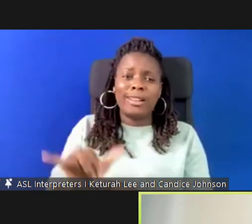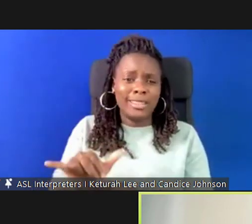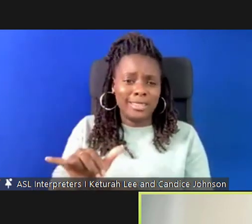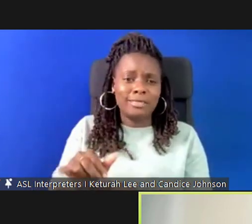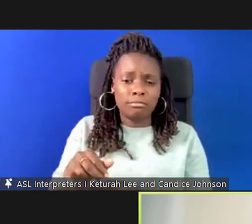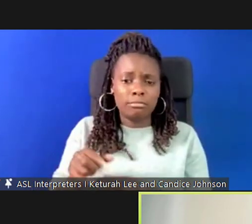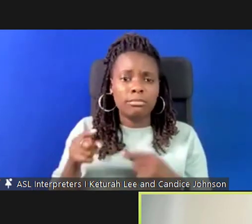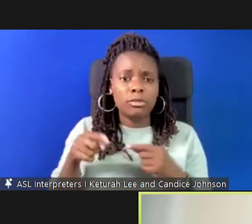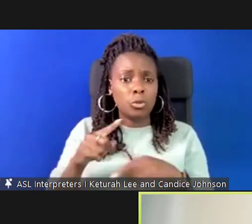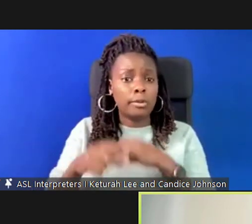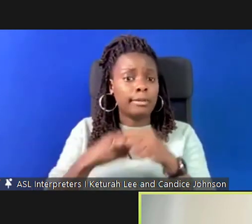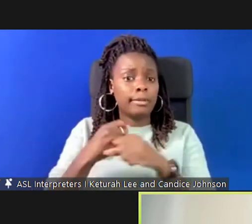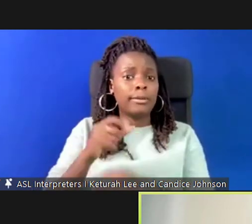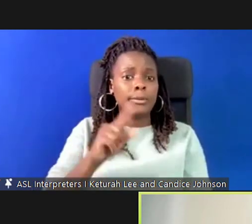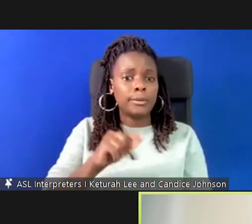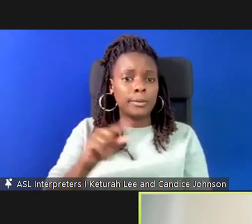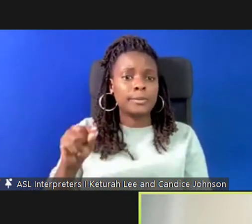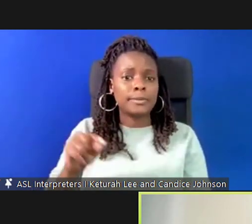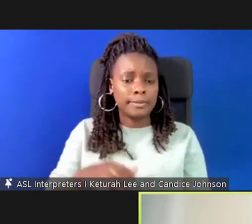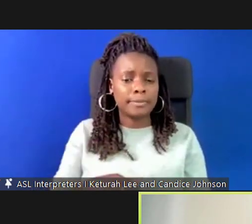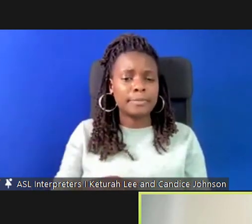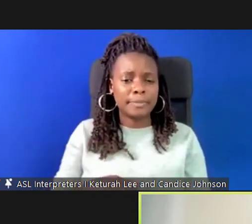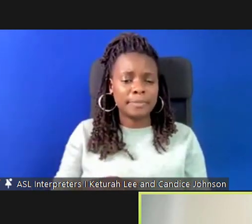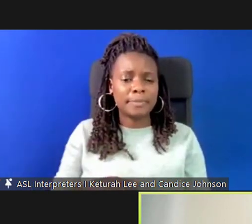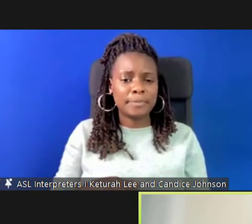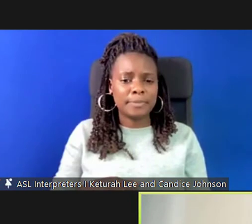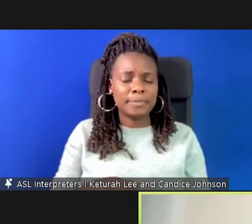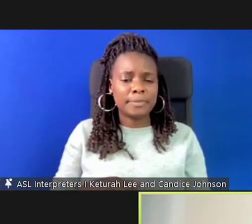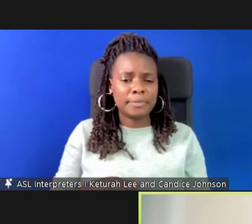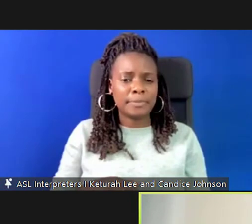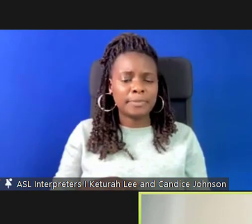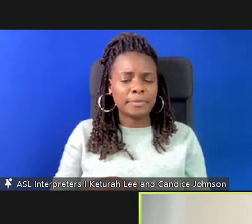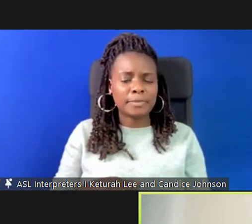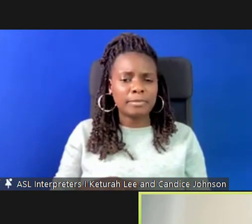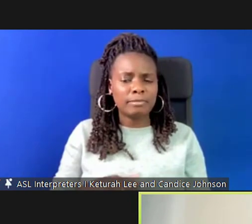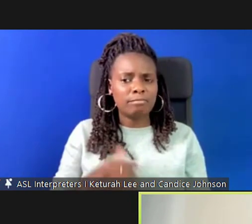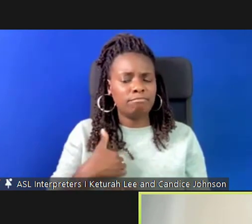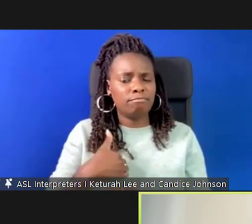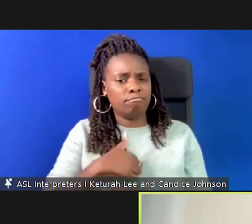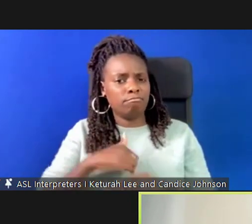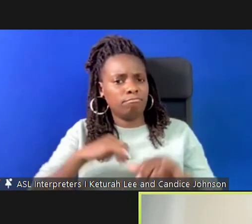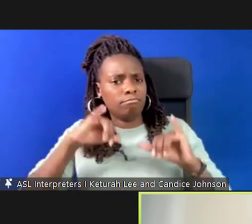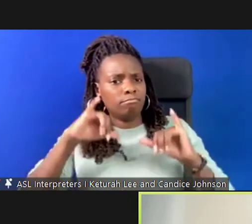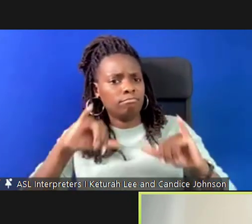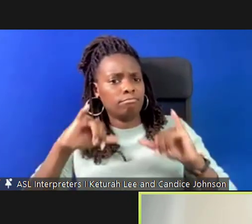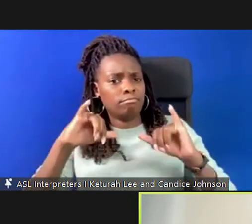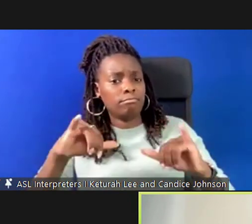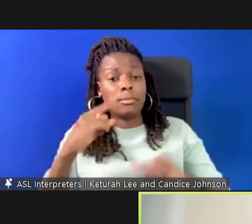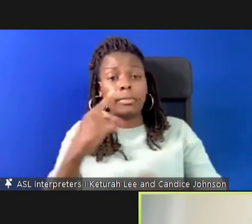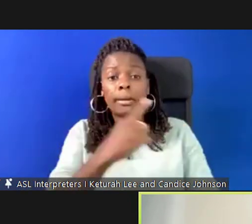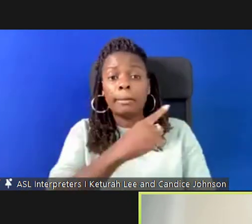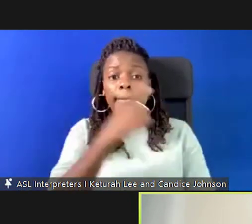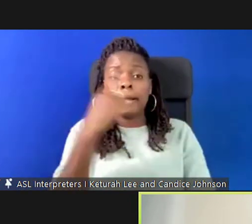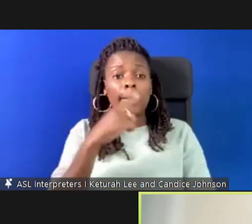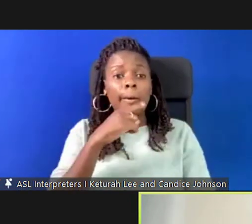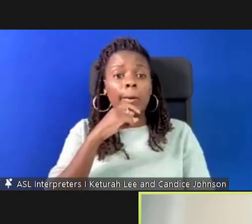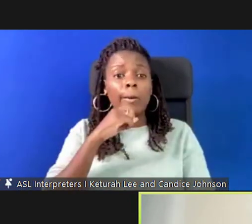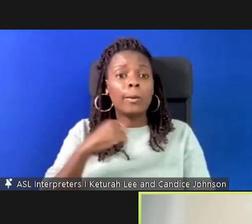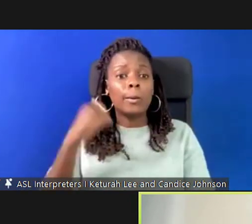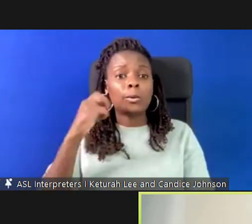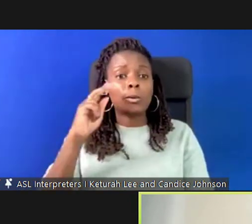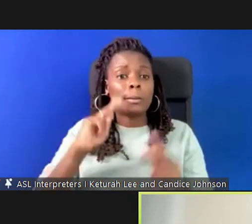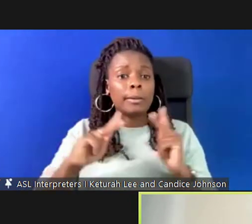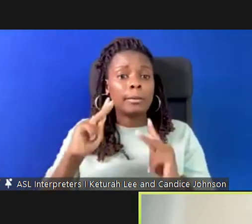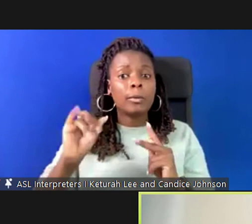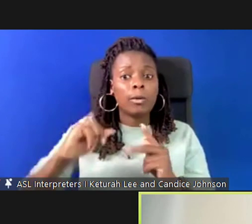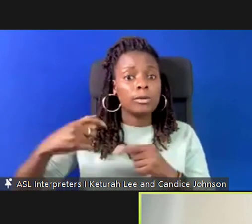2020. And what was most striking to us was how Black older adults and Hispanic Latino